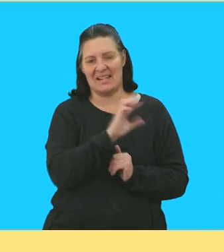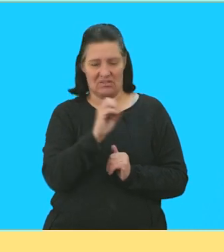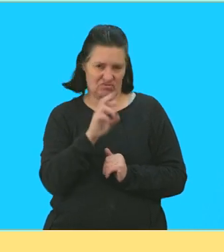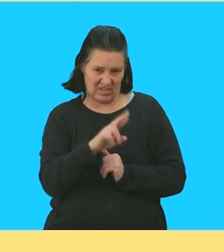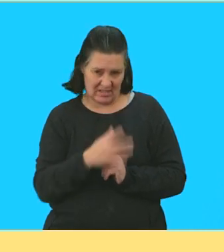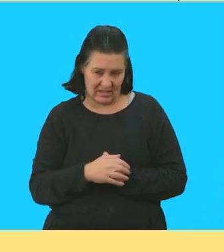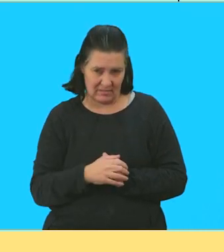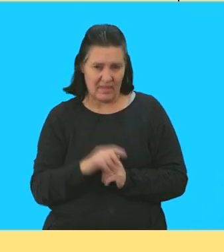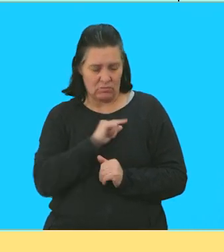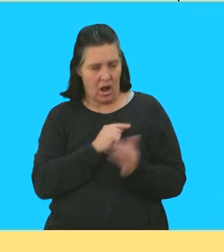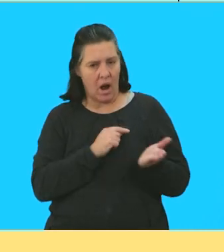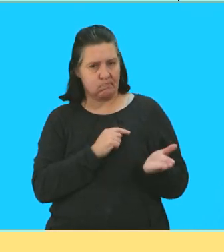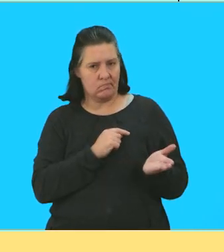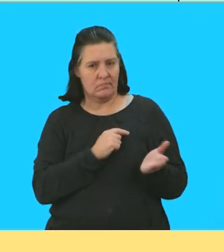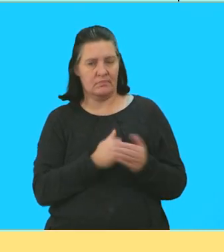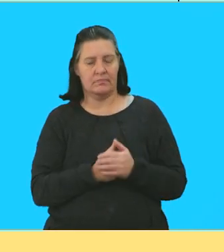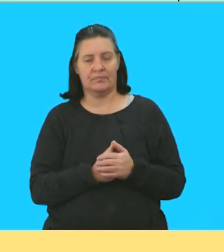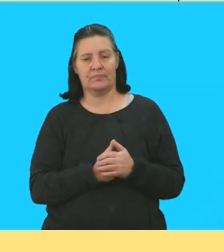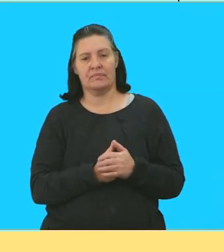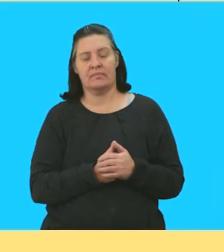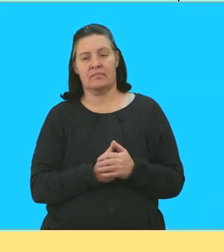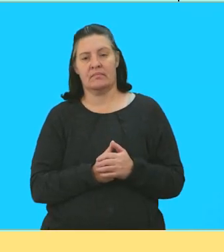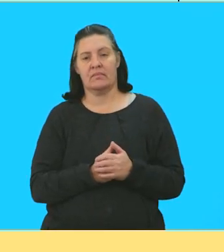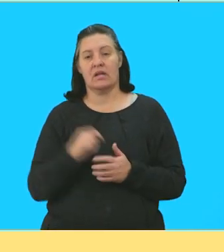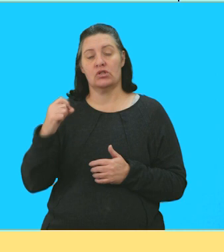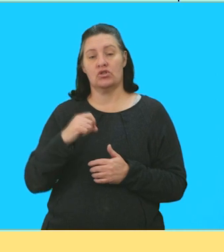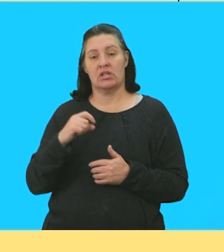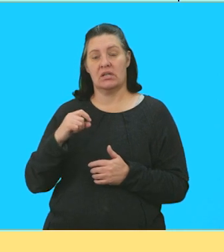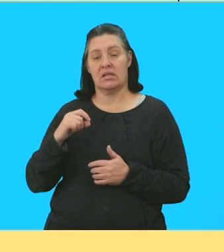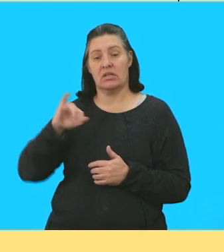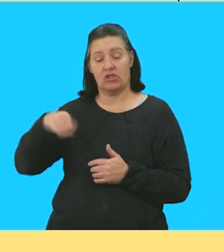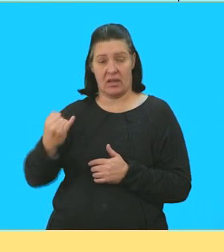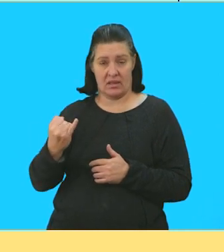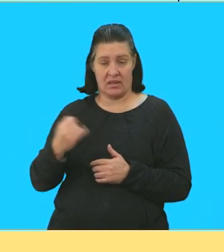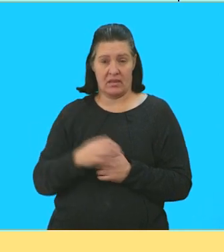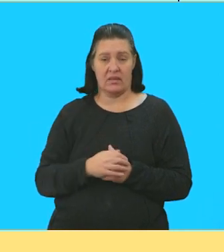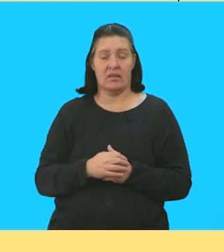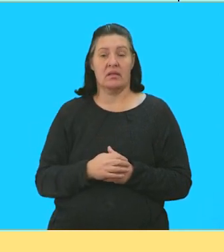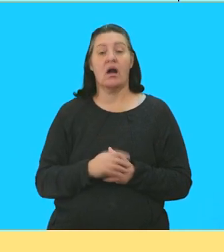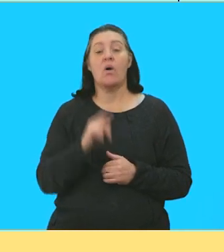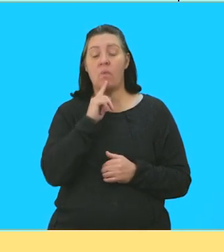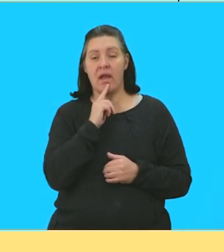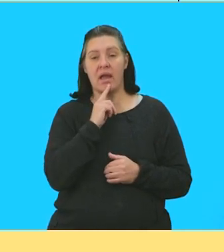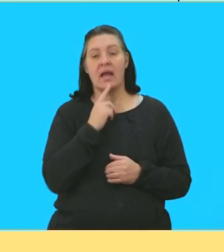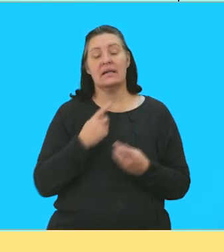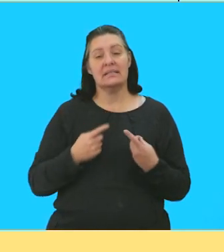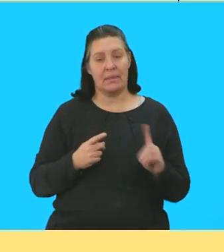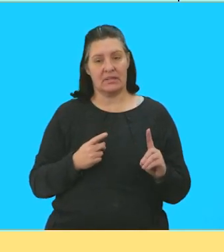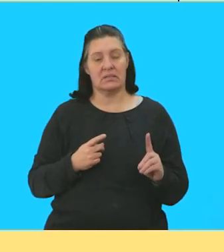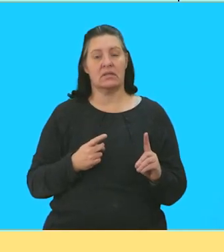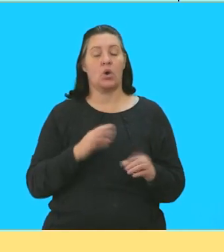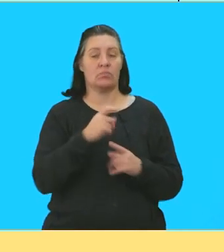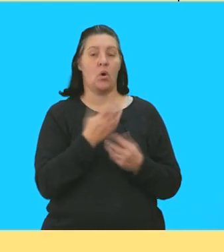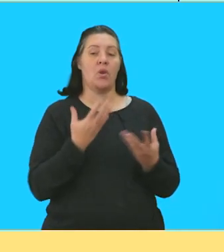have on hand. In the general journal, we therefore come and then we debit consumable stores on